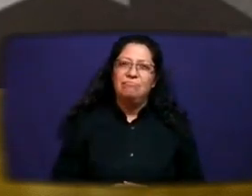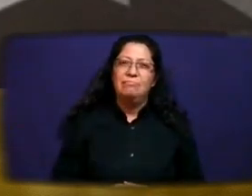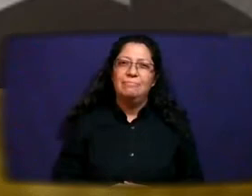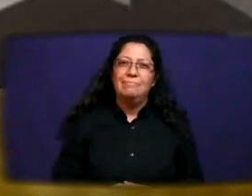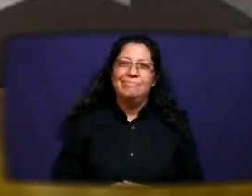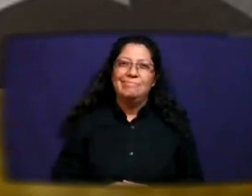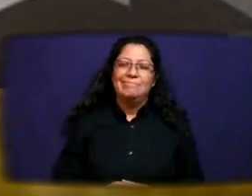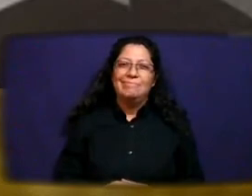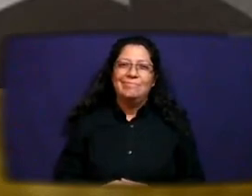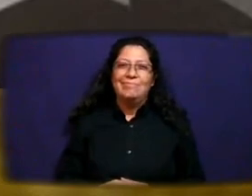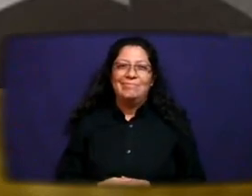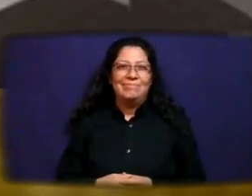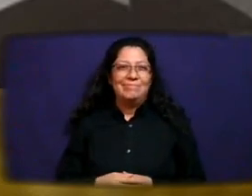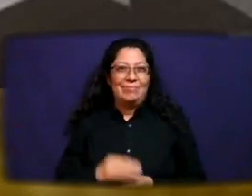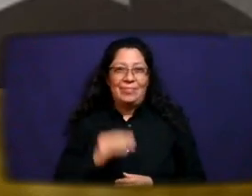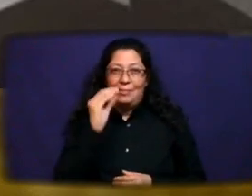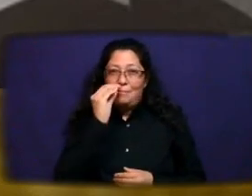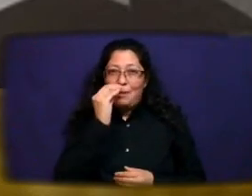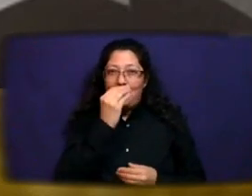pick flowers from the garden.